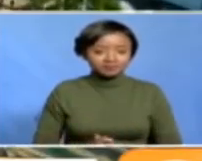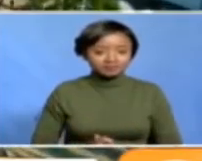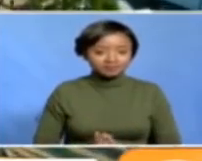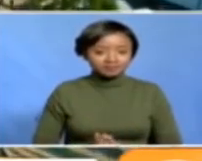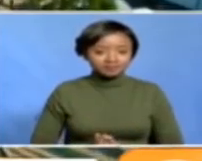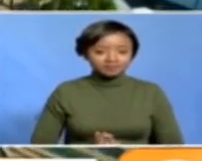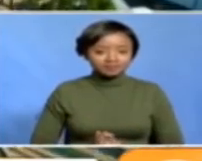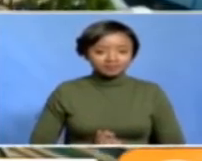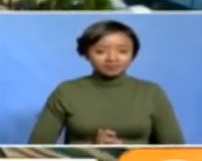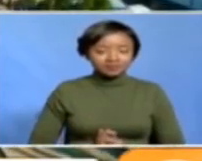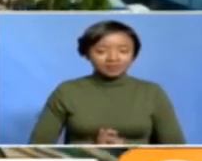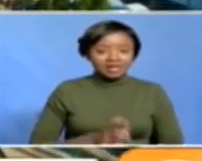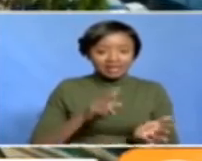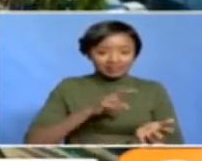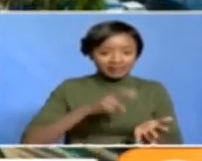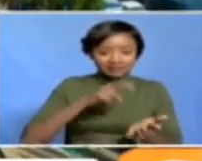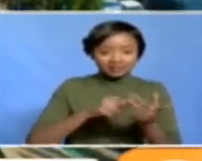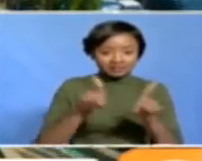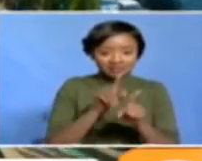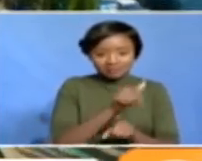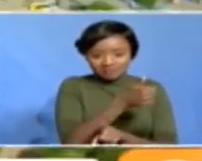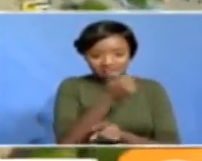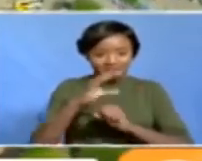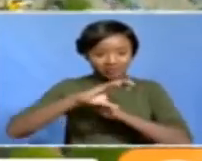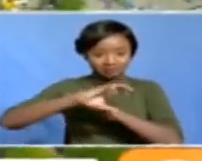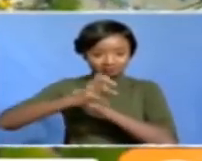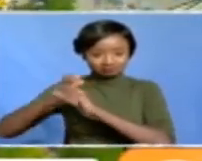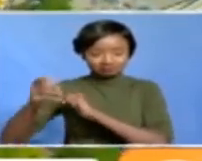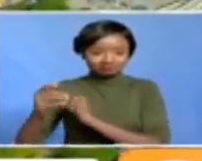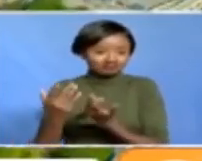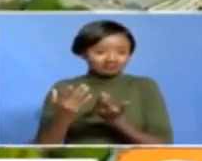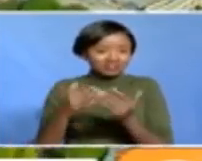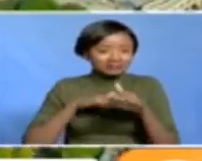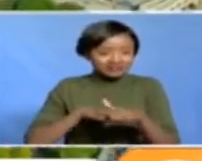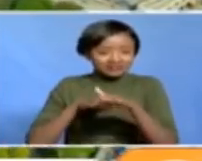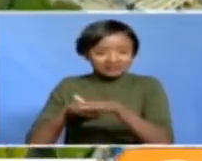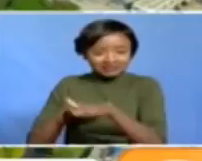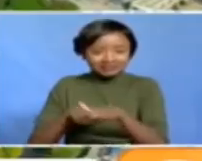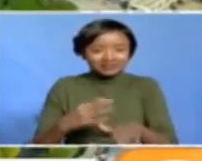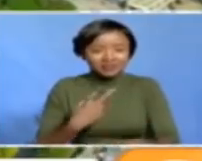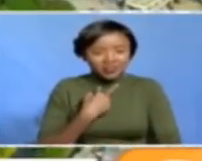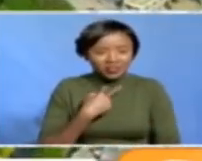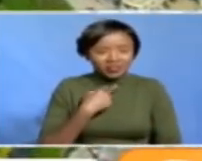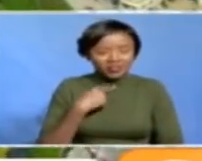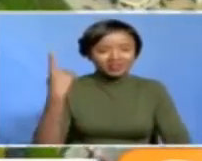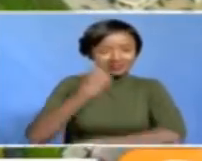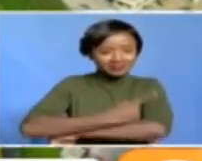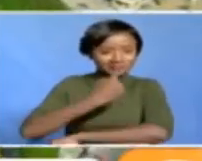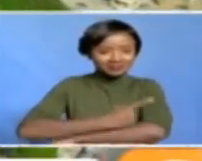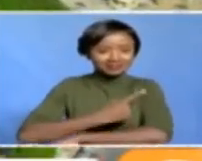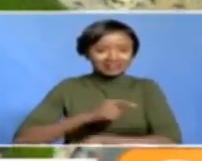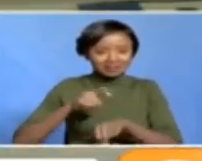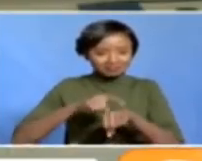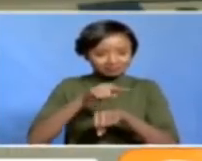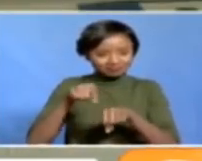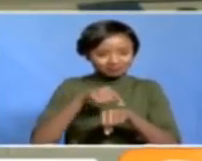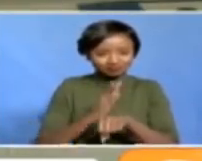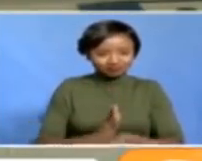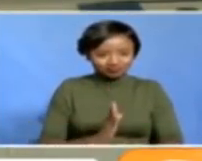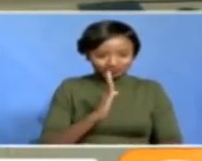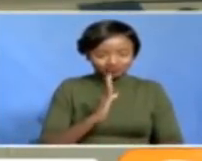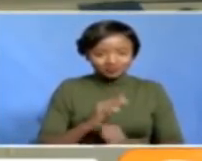As Dar es Salaam, just like other cities in the world, grappled with traffic jams, especially during peak hours. But not